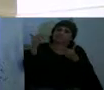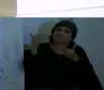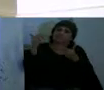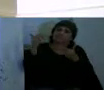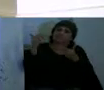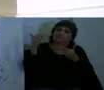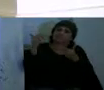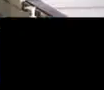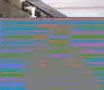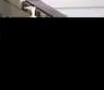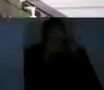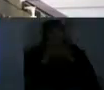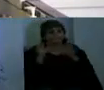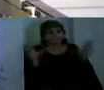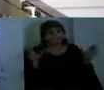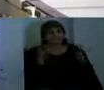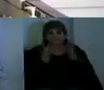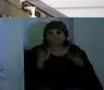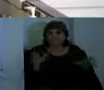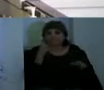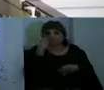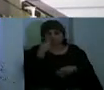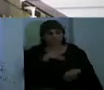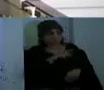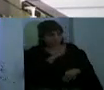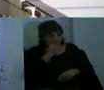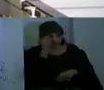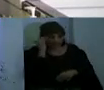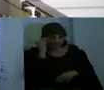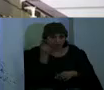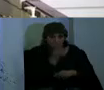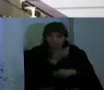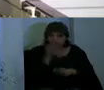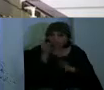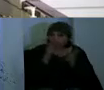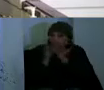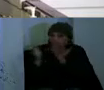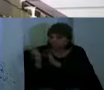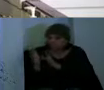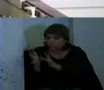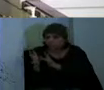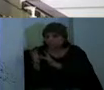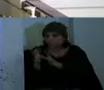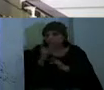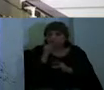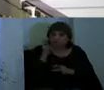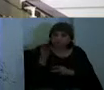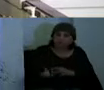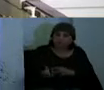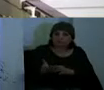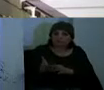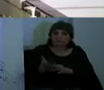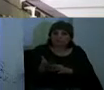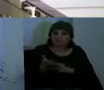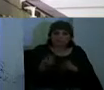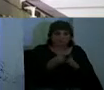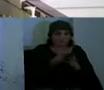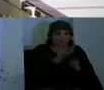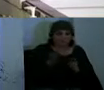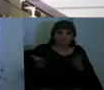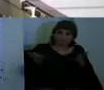done for us. Do you know him, who he is to you? Come